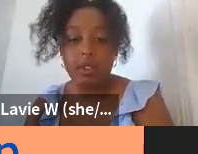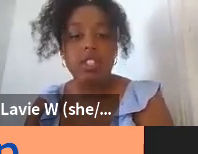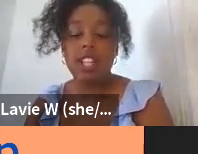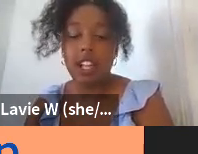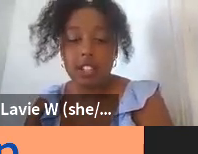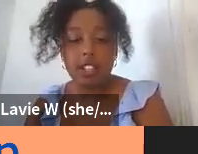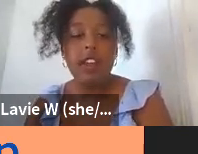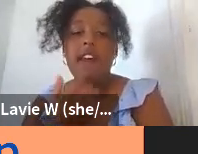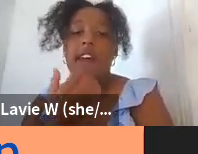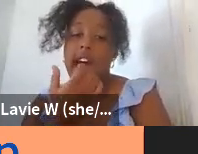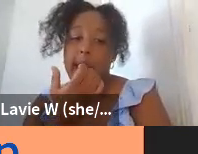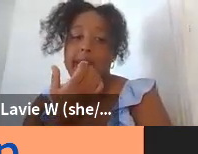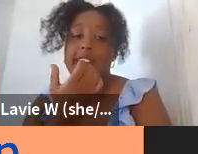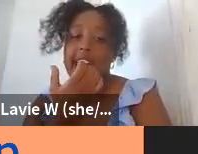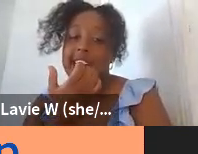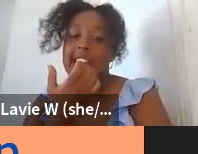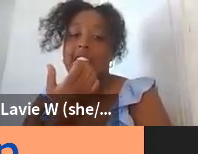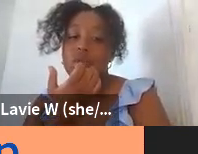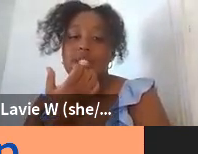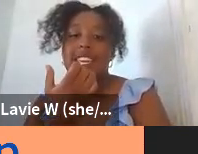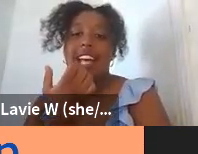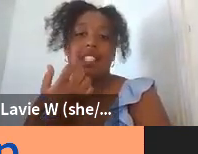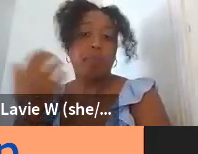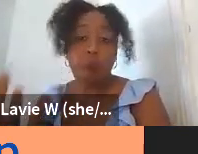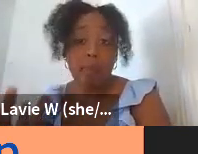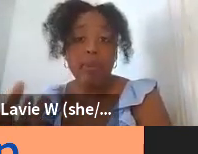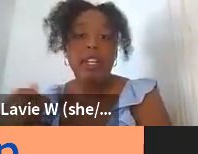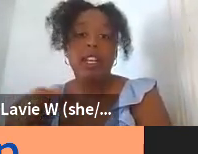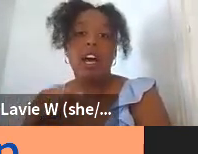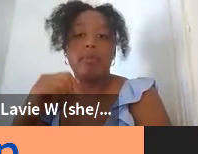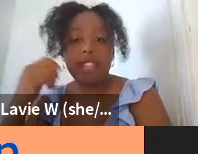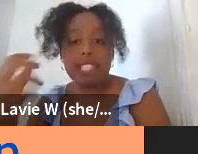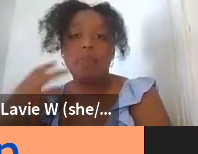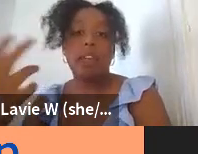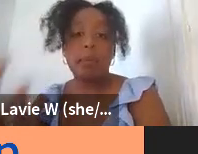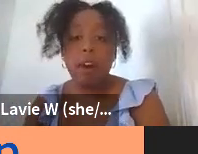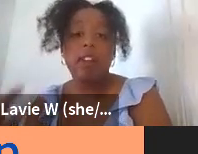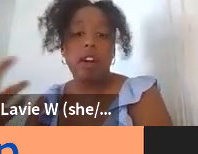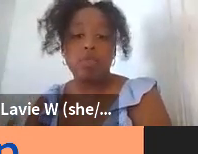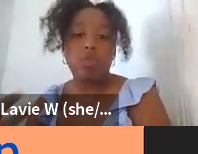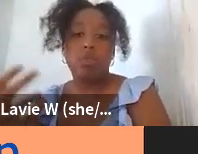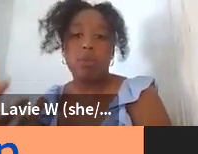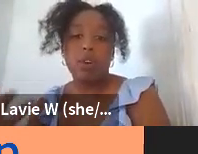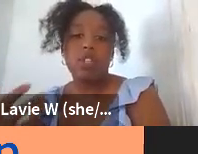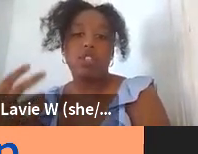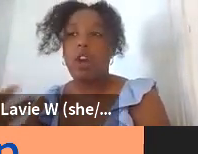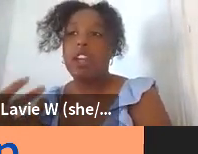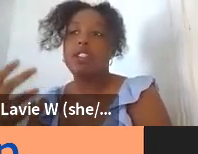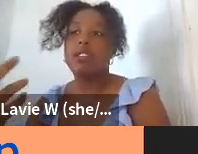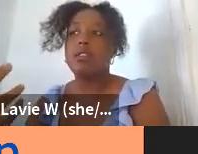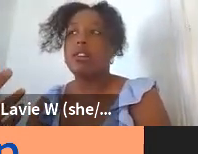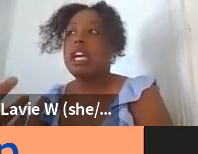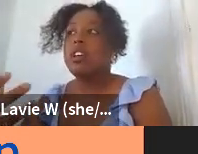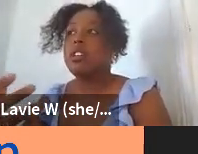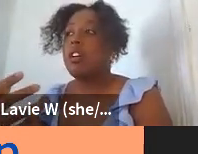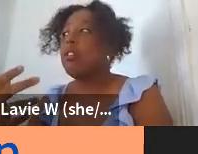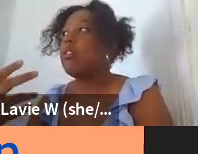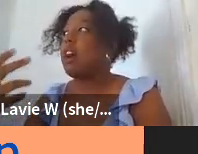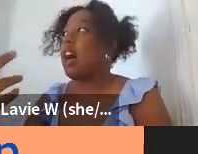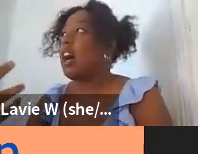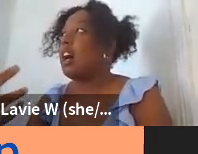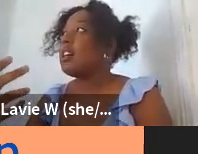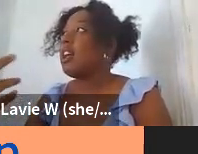of the language, exactly. And like using it as a prop. That's a big part of cultural appropriation, trying to, you